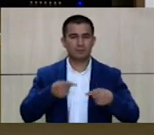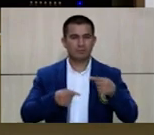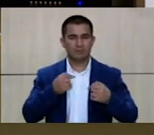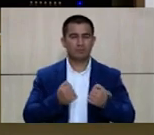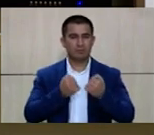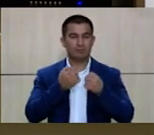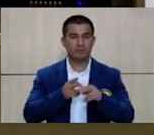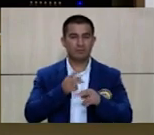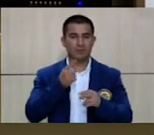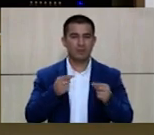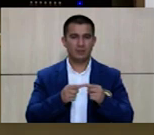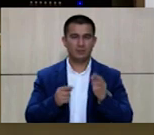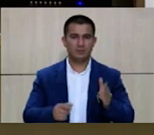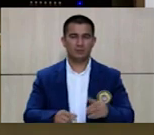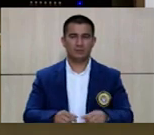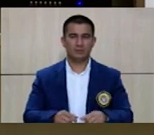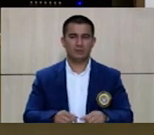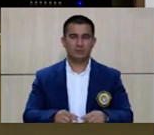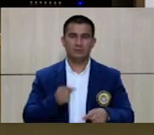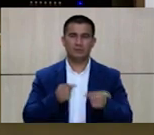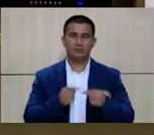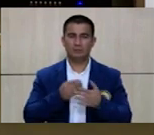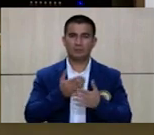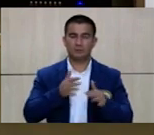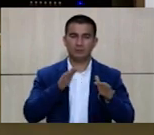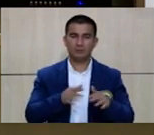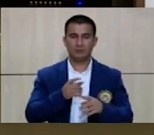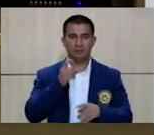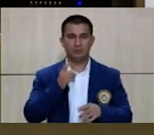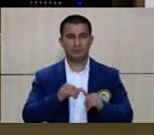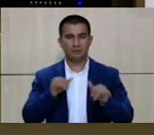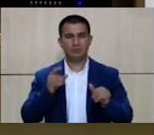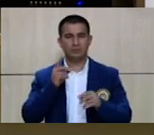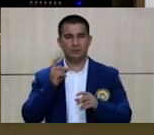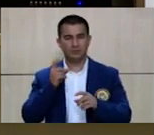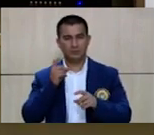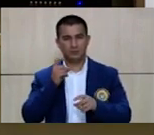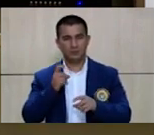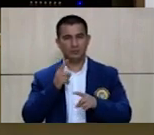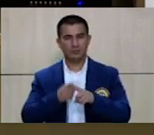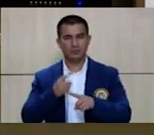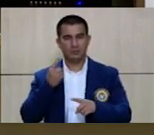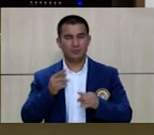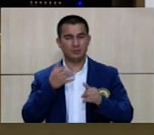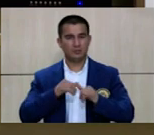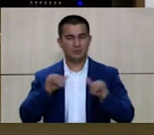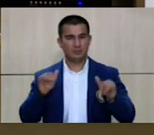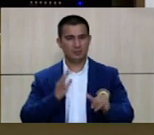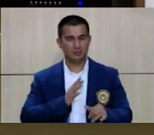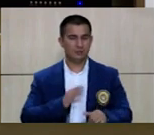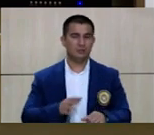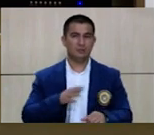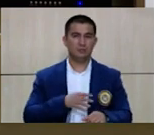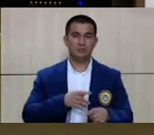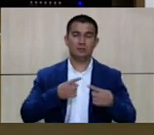ga teng. Tenglamaning ikki tomonini x ko'paytiru x plus 1 ga ko'paytirib yuborib,